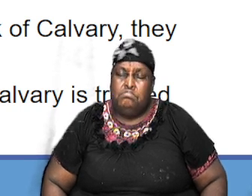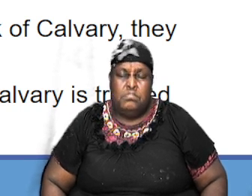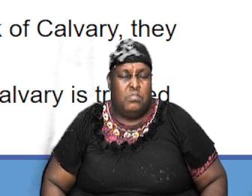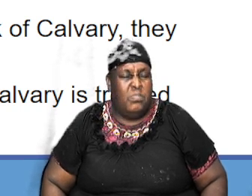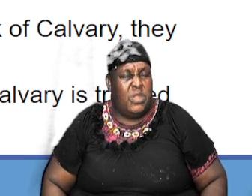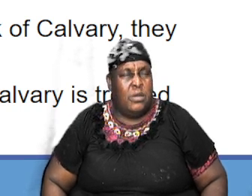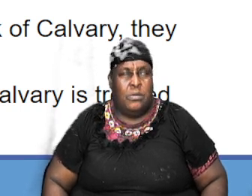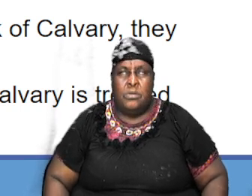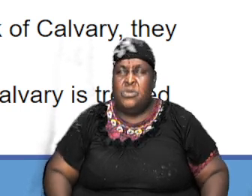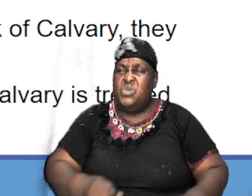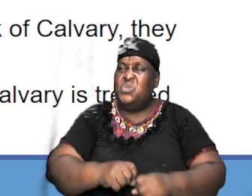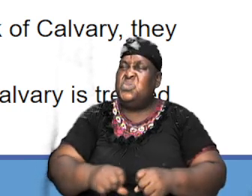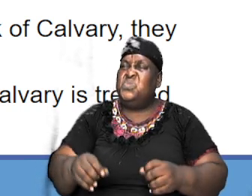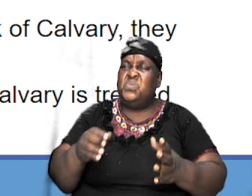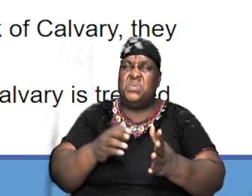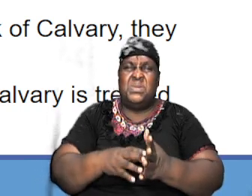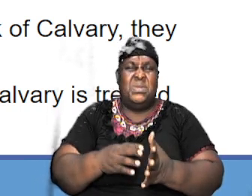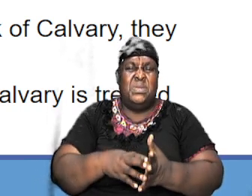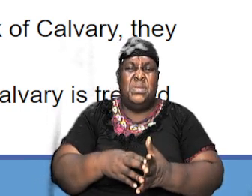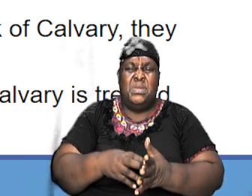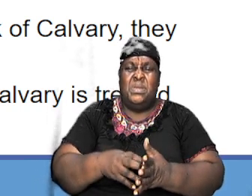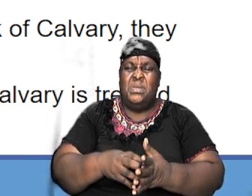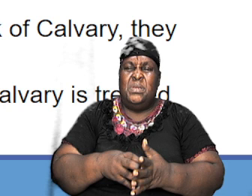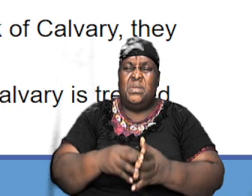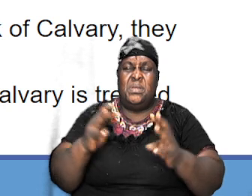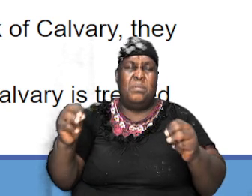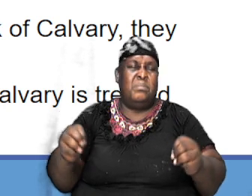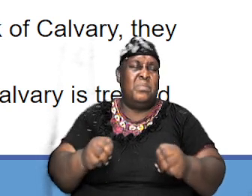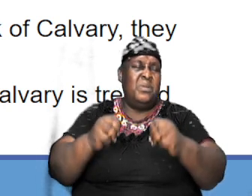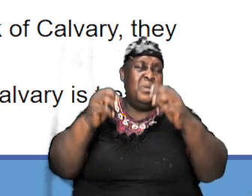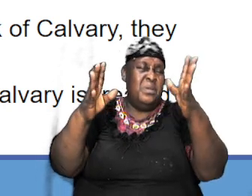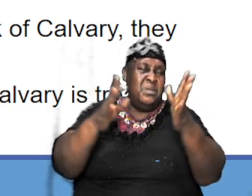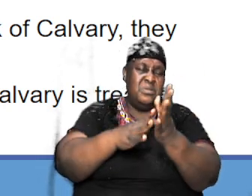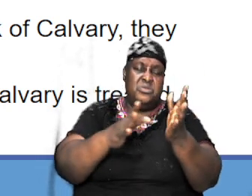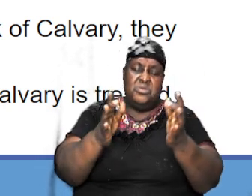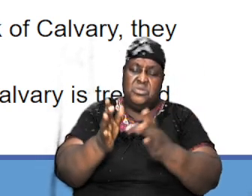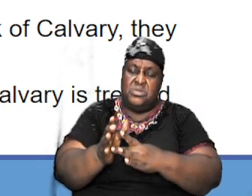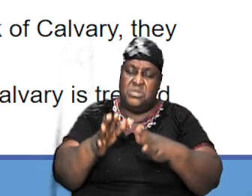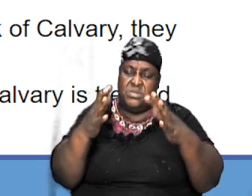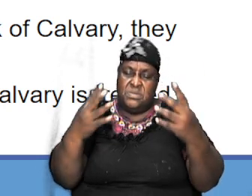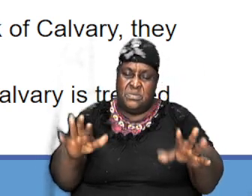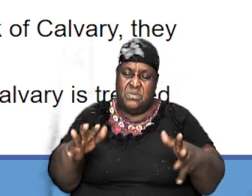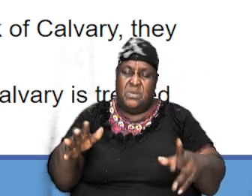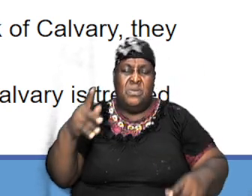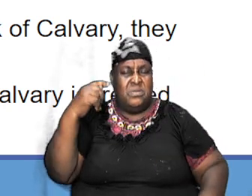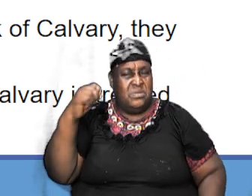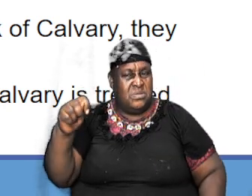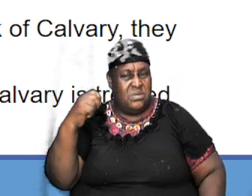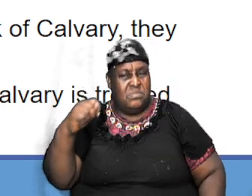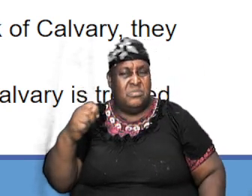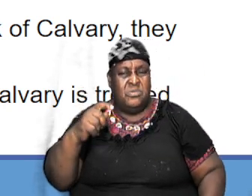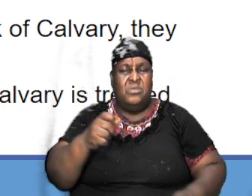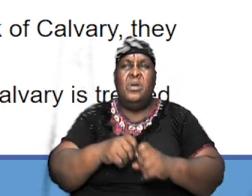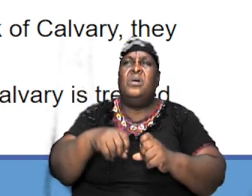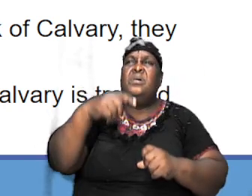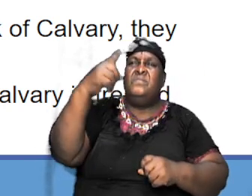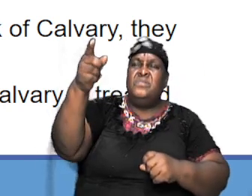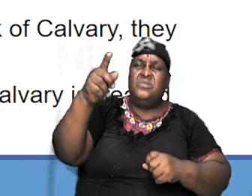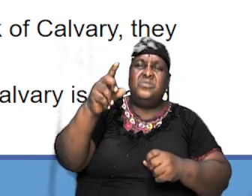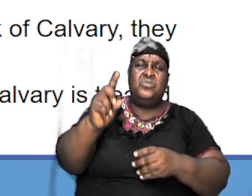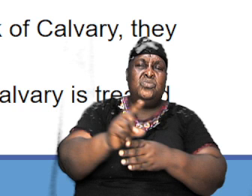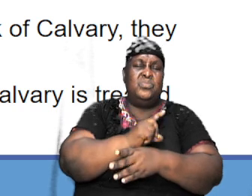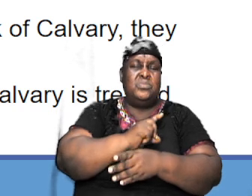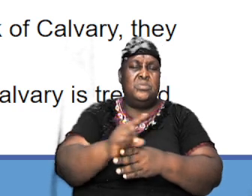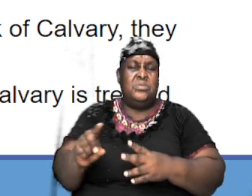So again, we are saying that the miracles that Jesus did was a testimony of his deity.